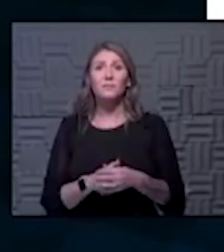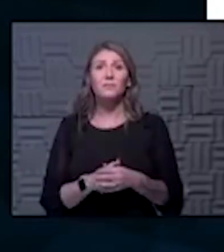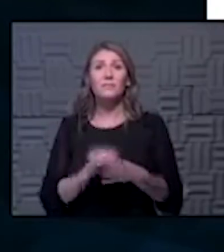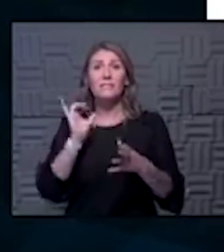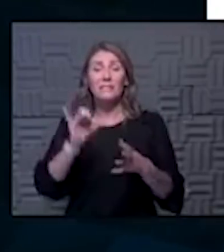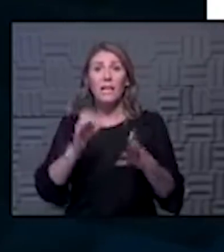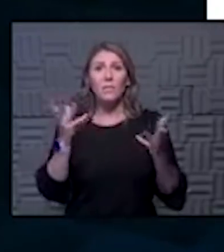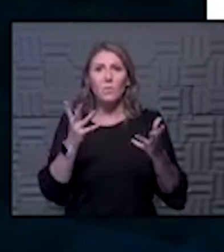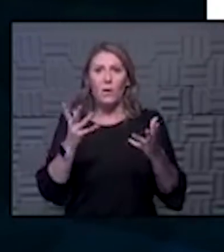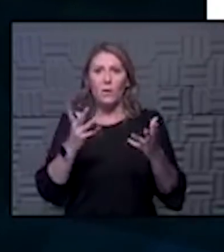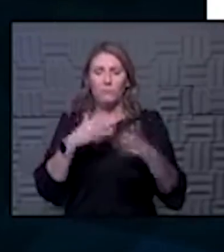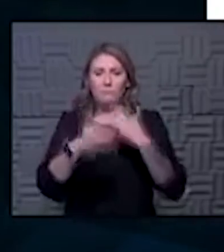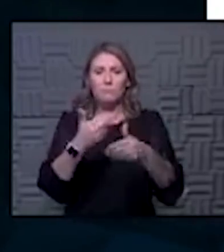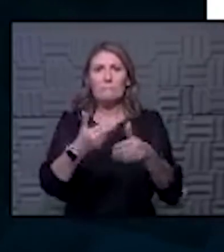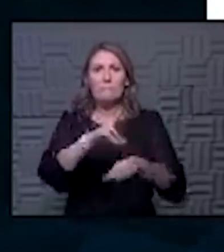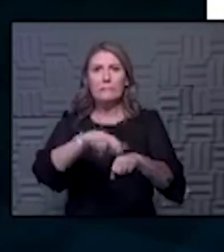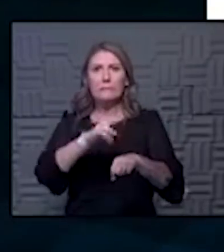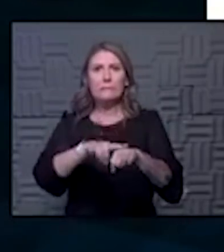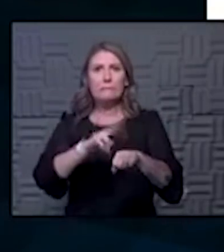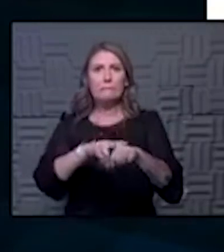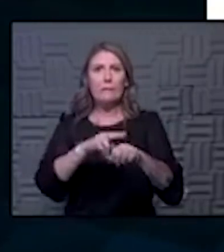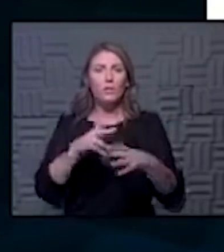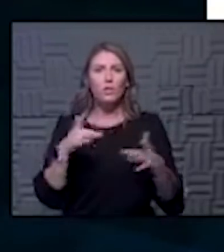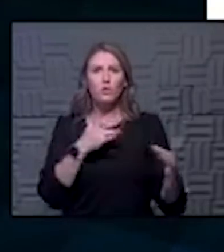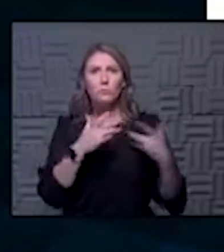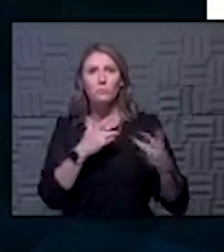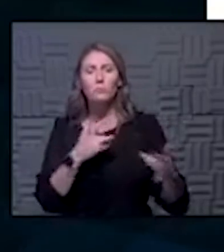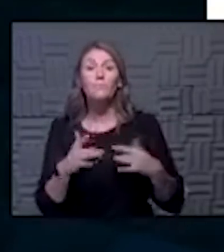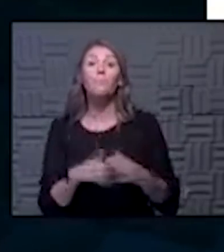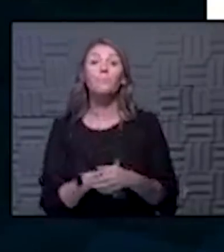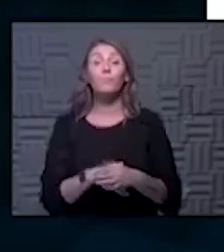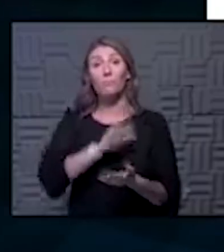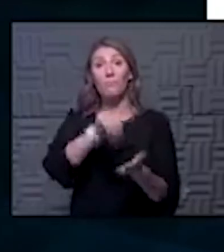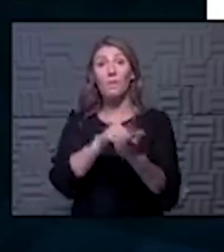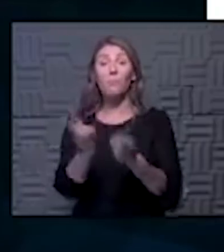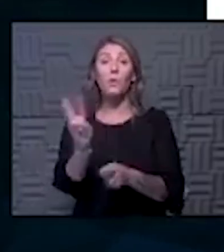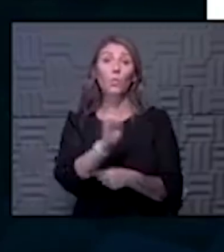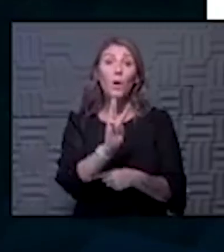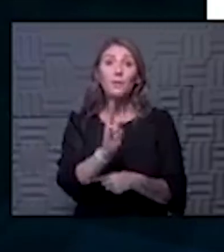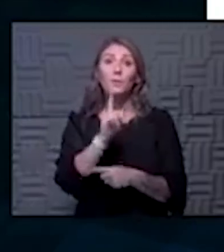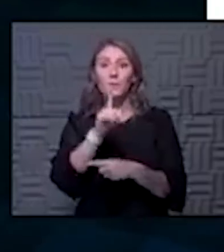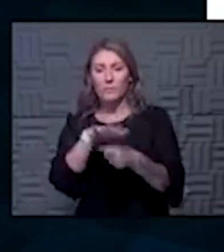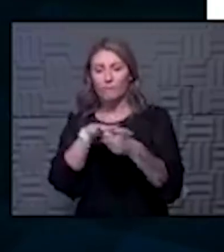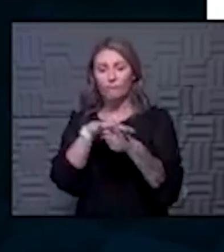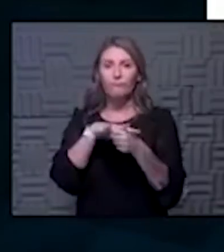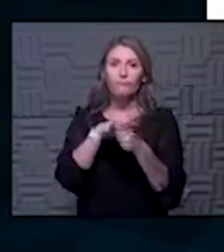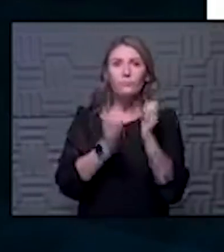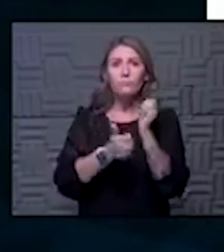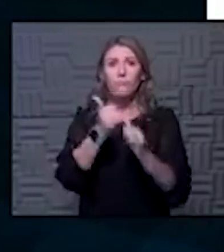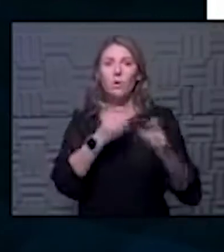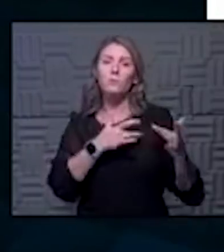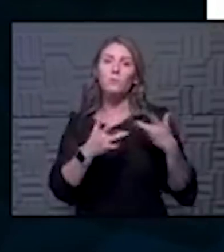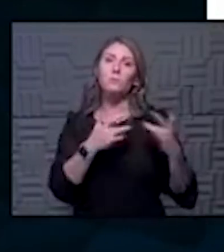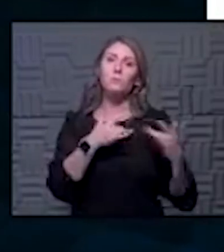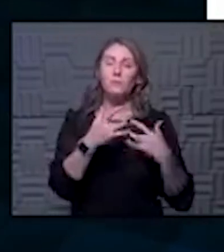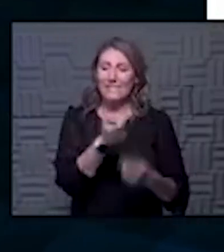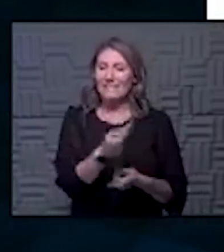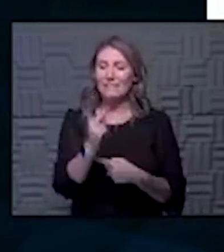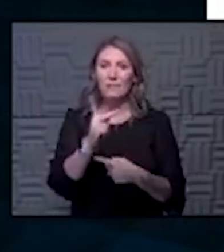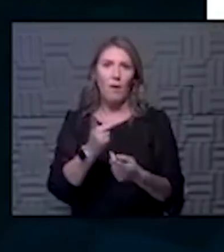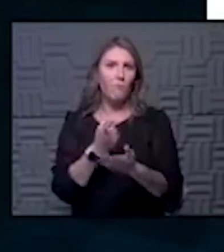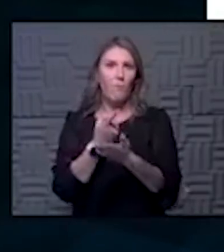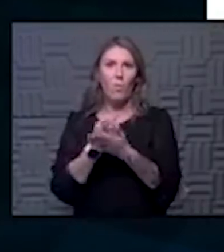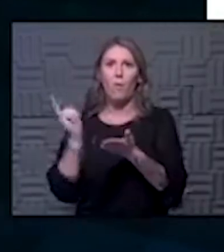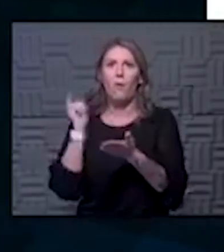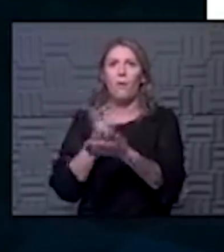is what's driving the national look that we just looked at. So while the Midwest has been the area of most concern for several weeks now